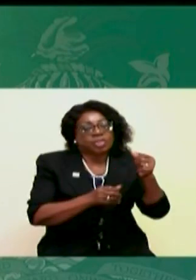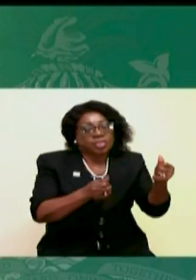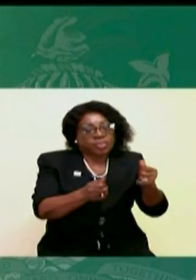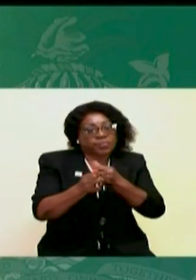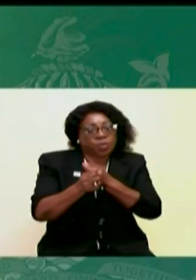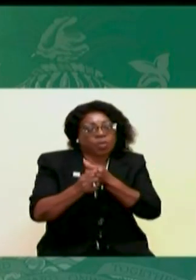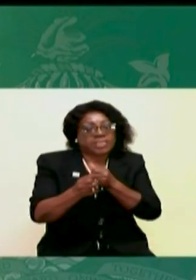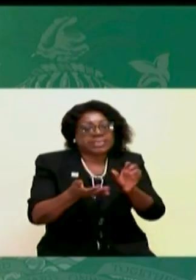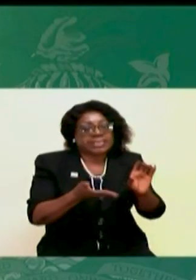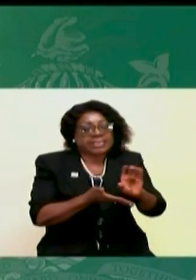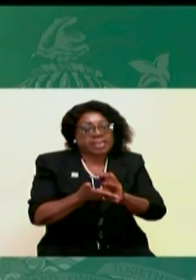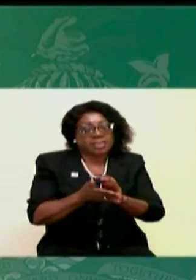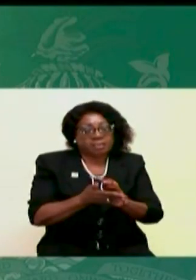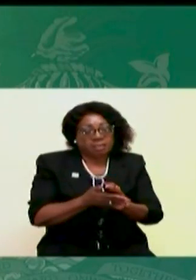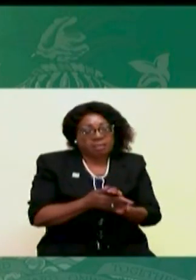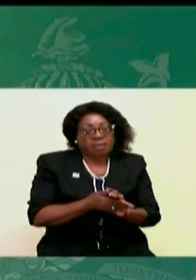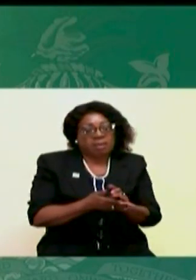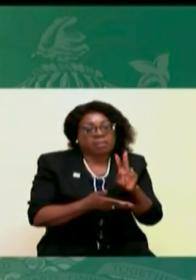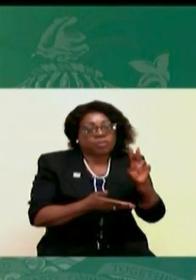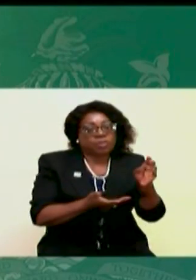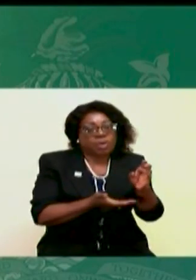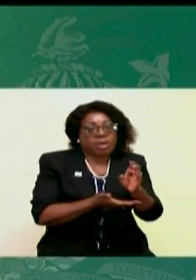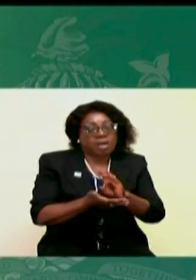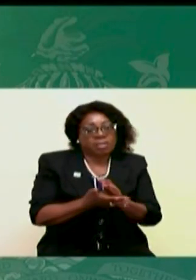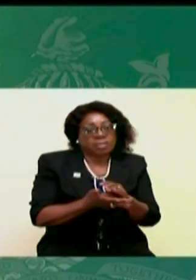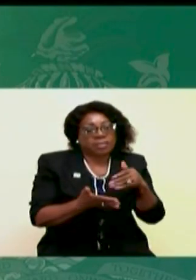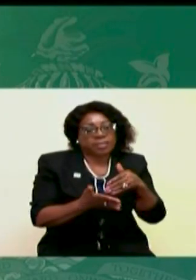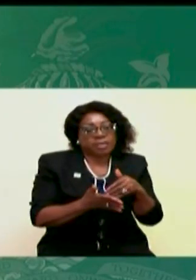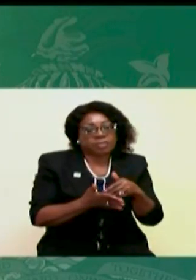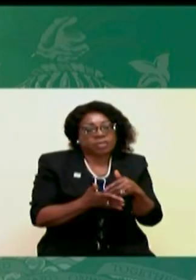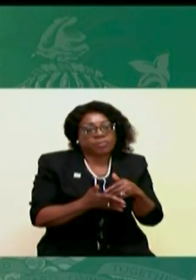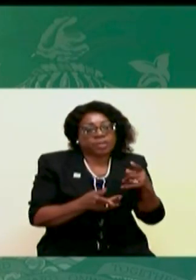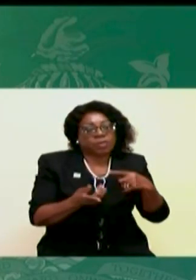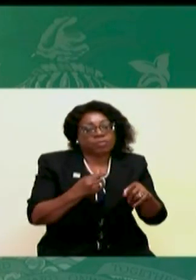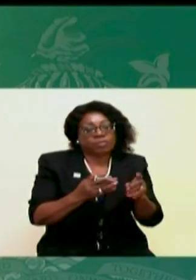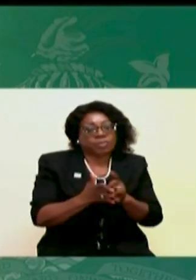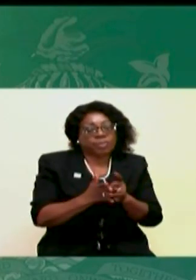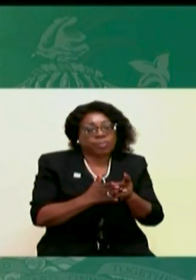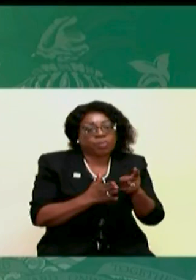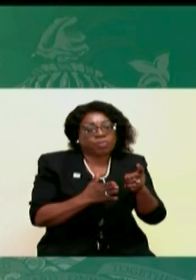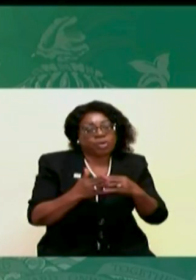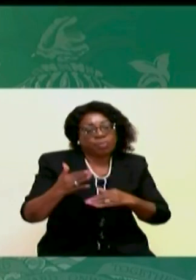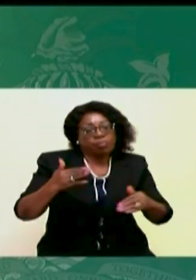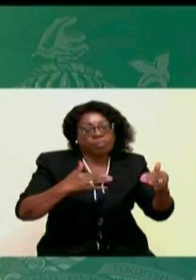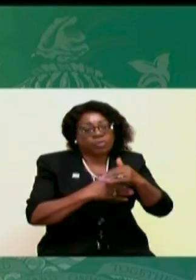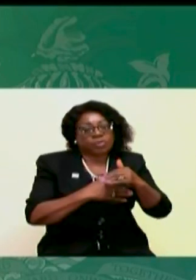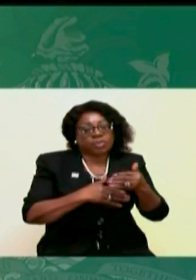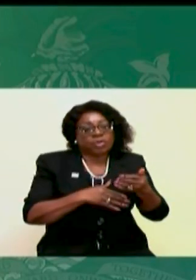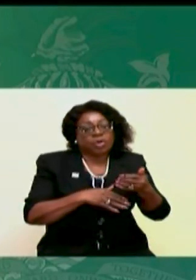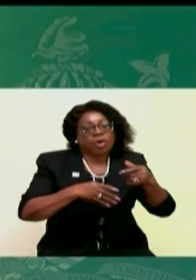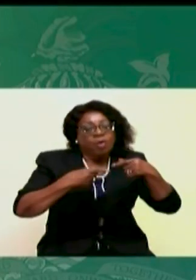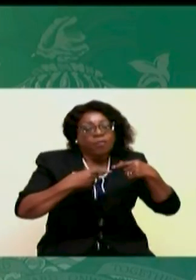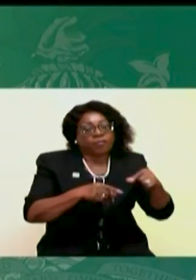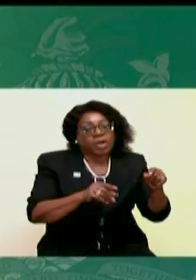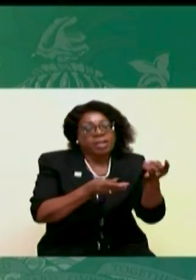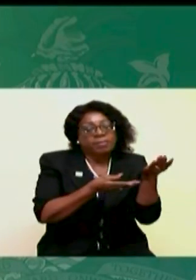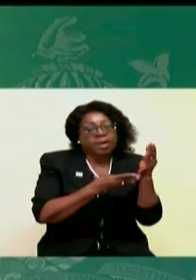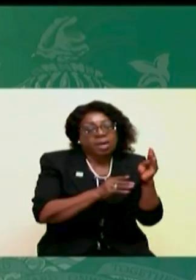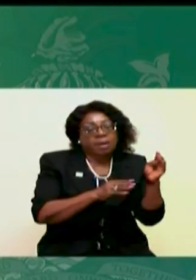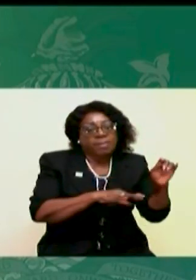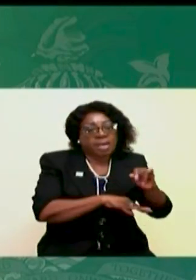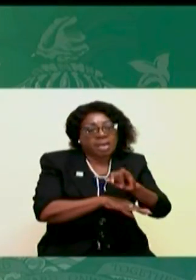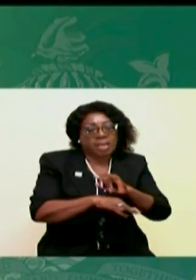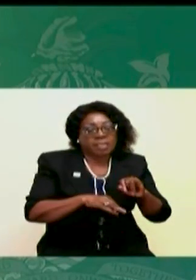$227,000 will go towards the promotion of Grand Bahama Island, a sum that is the highest ever allocated in any budget